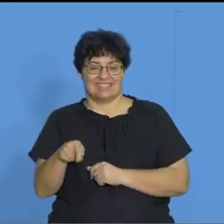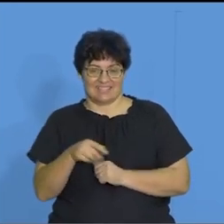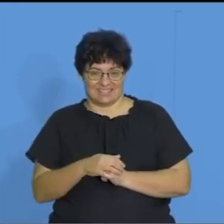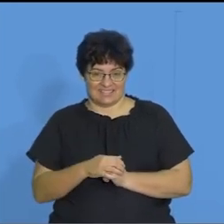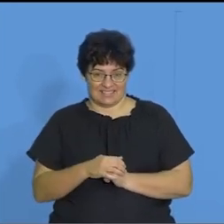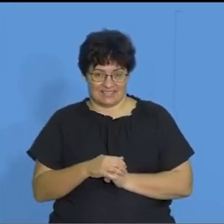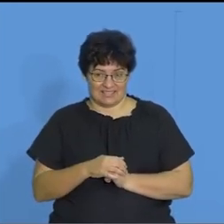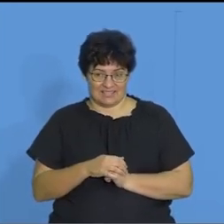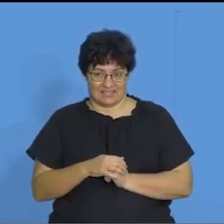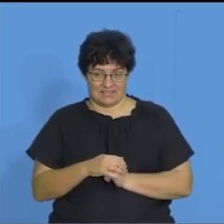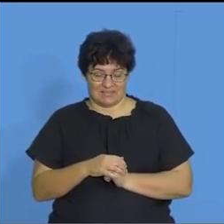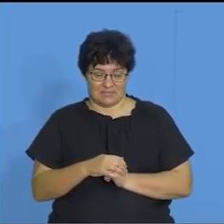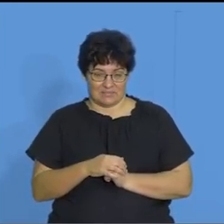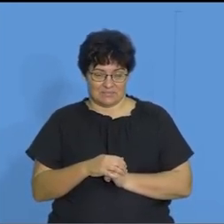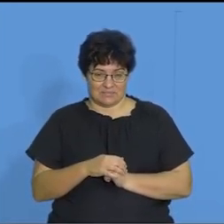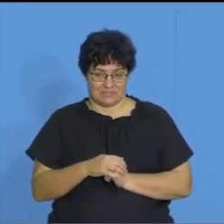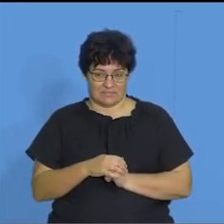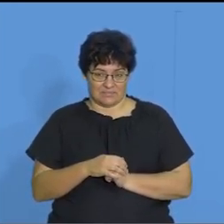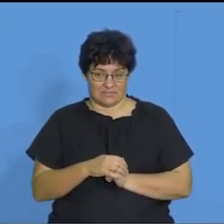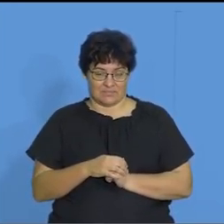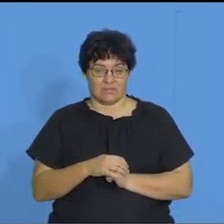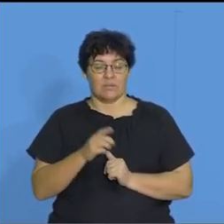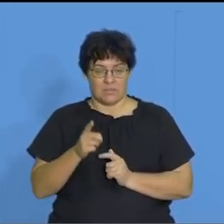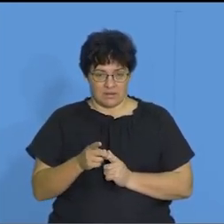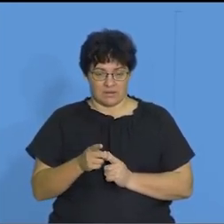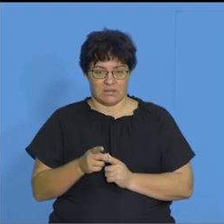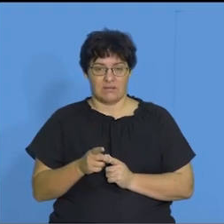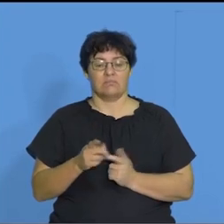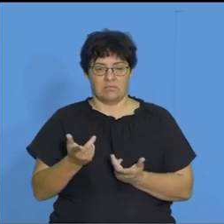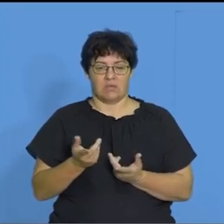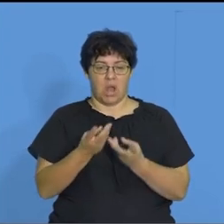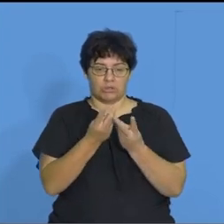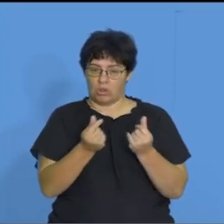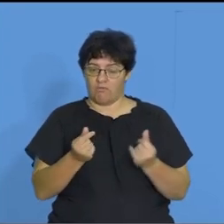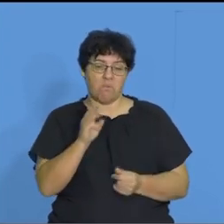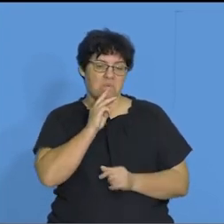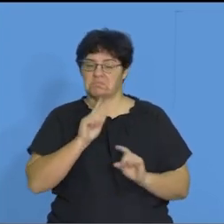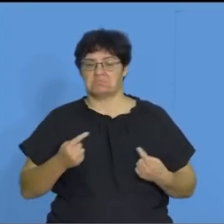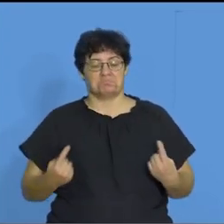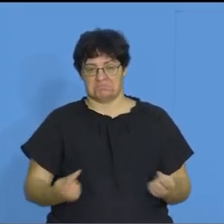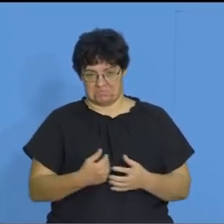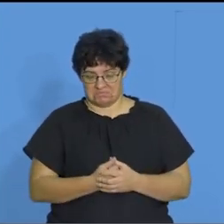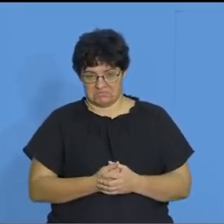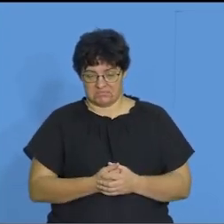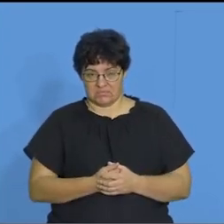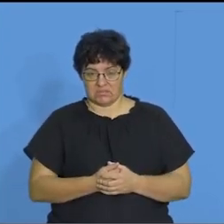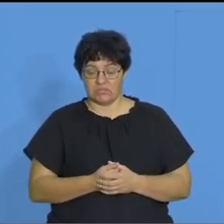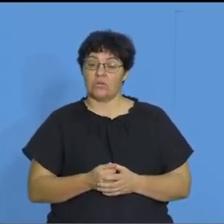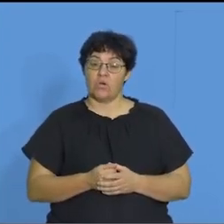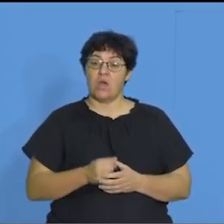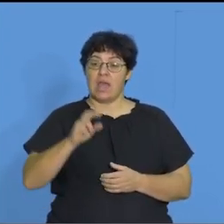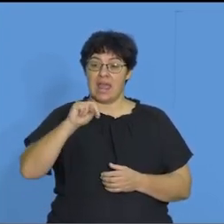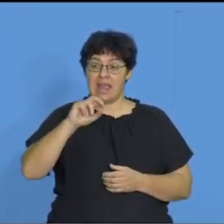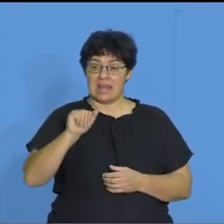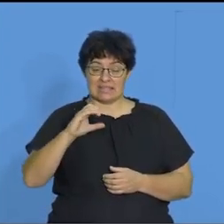case is the mass of the sand, which is actually insoluble in water. So all the table salt will dissolve in water, and then